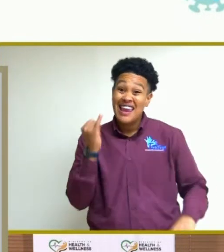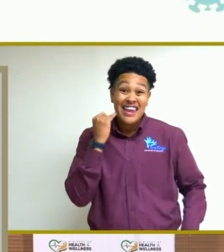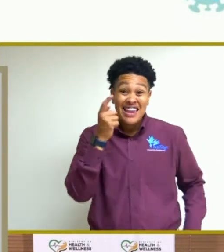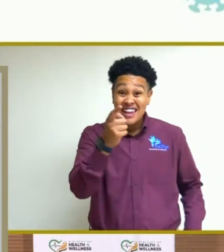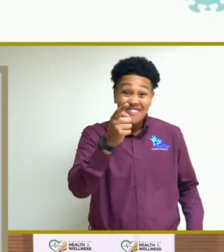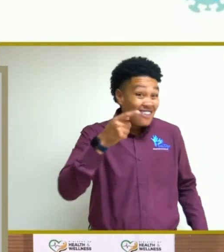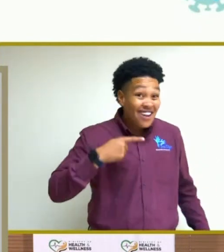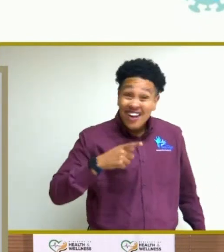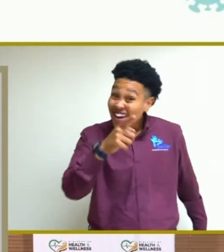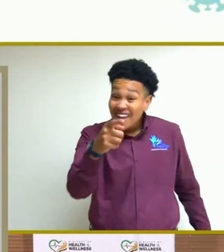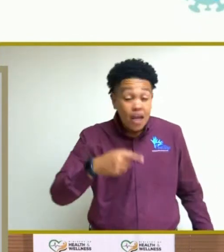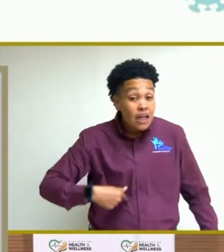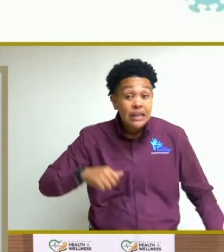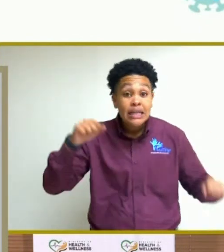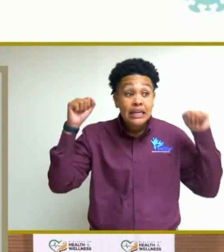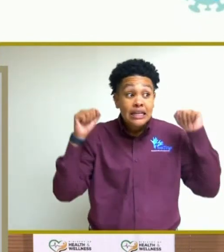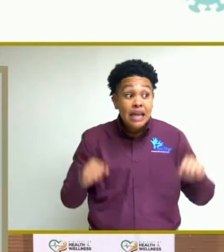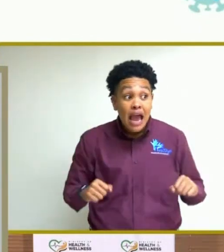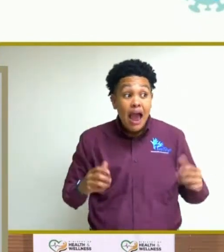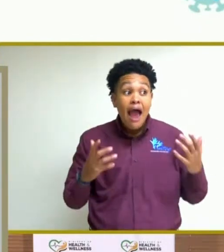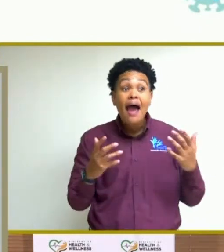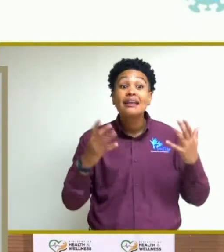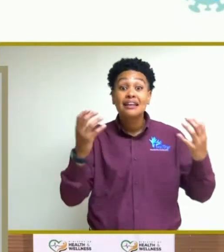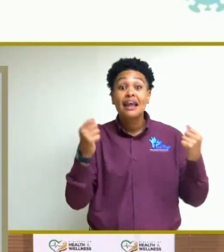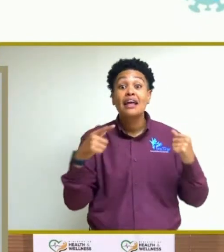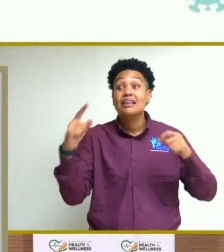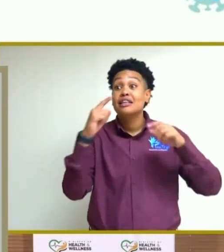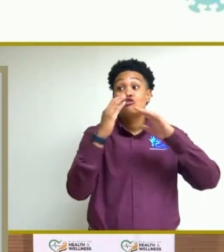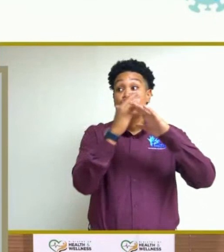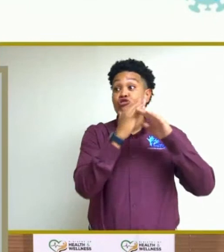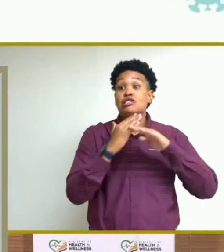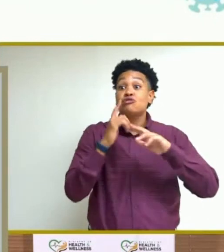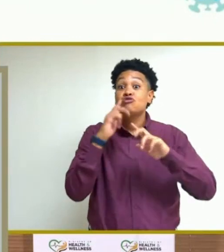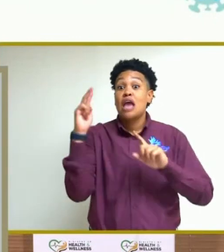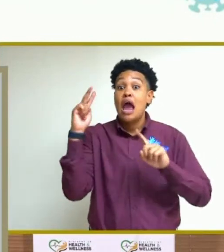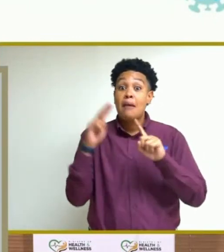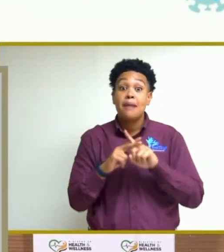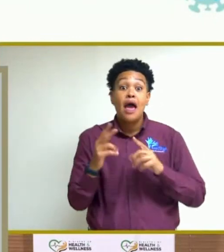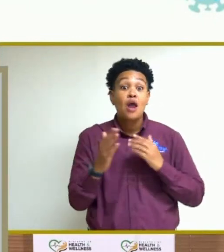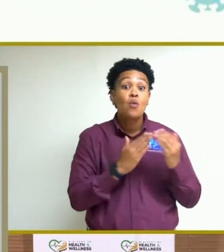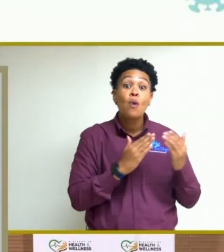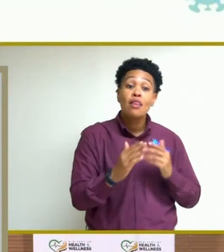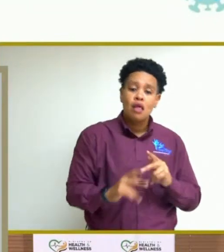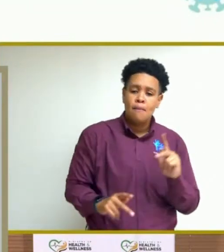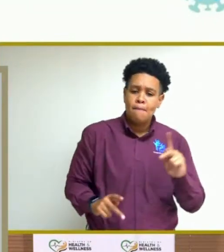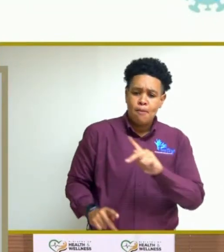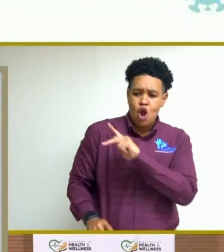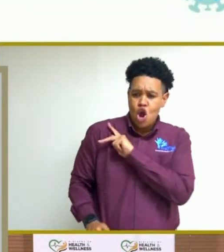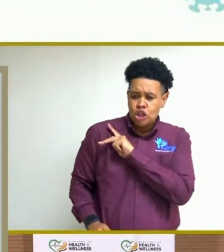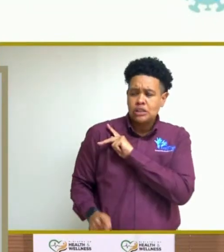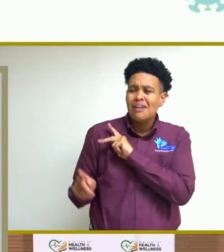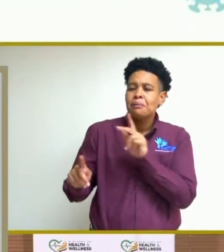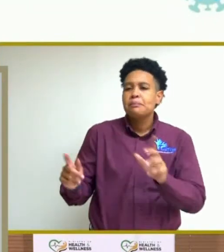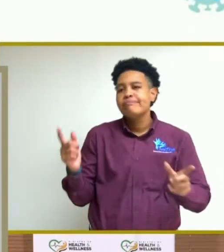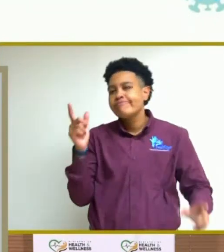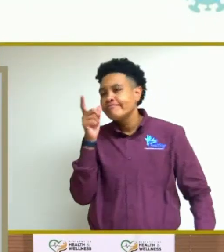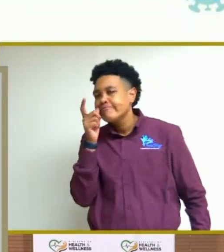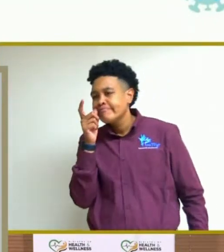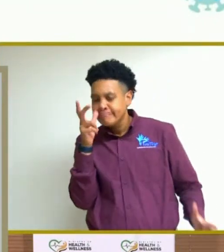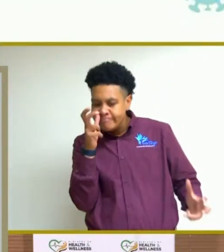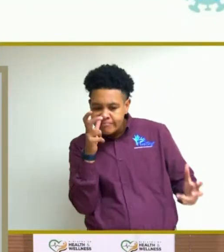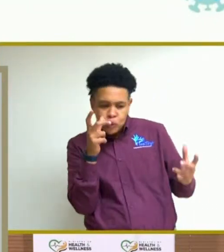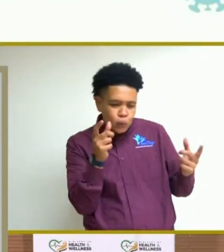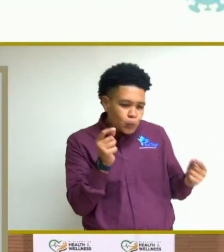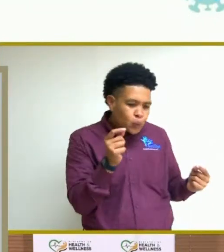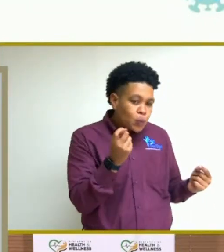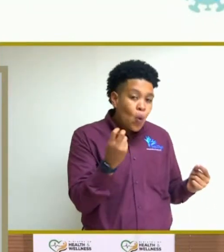that we can get these restrictions applied, whether on a personal level or whether it is on a national